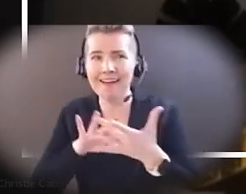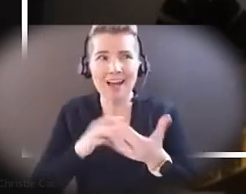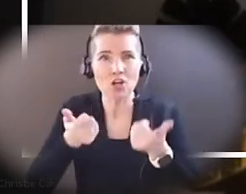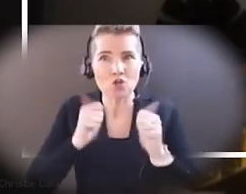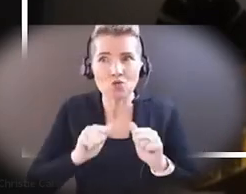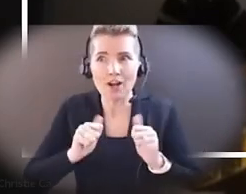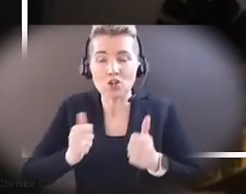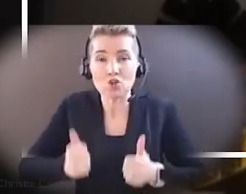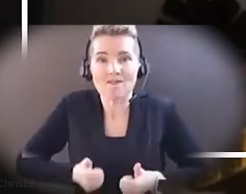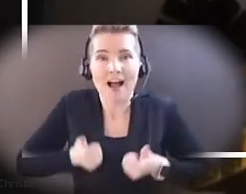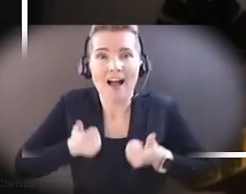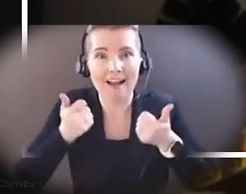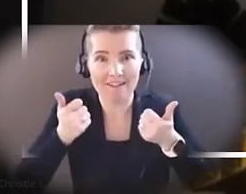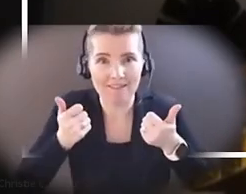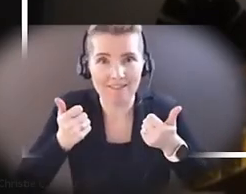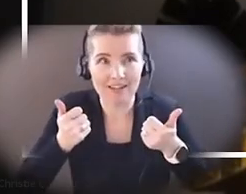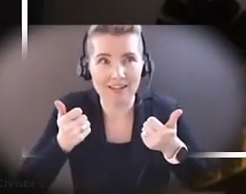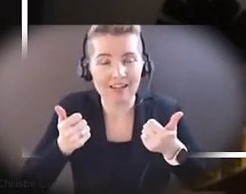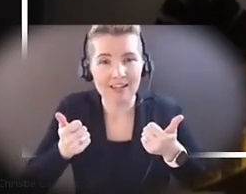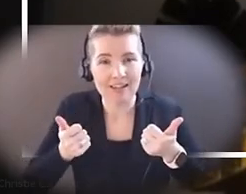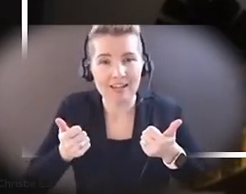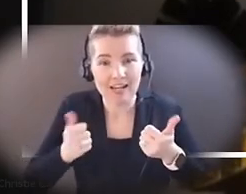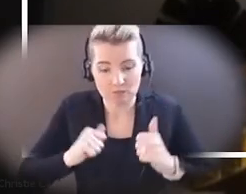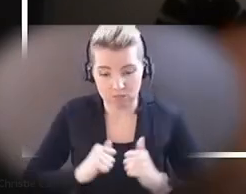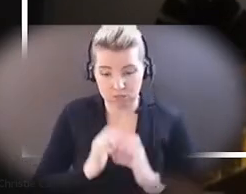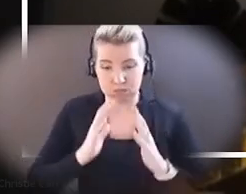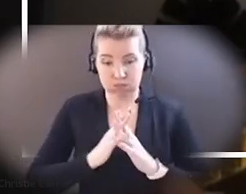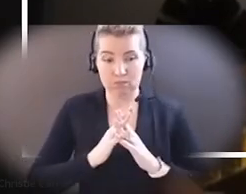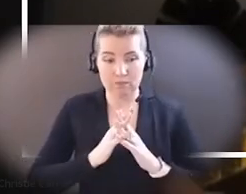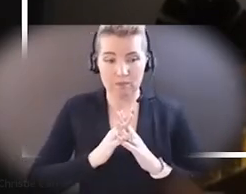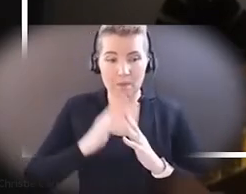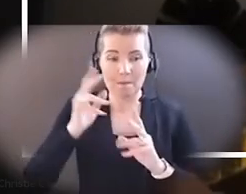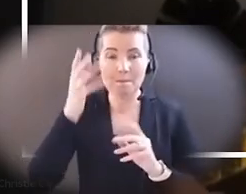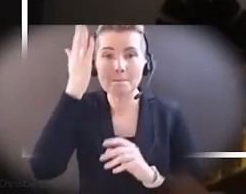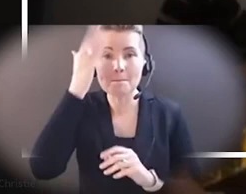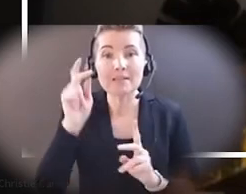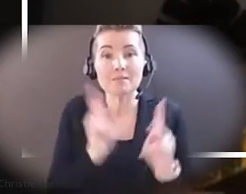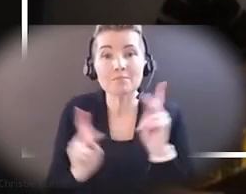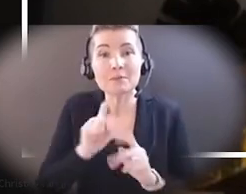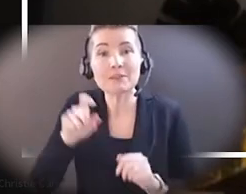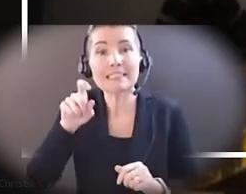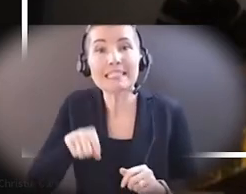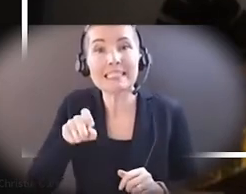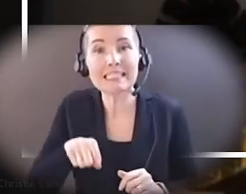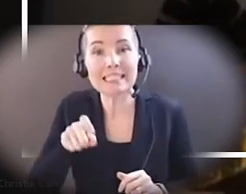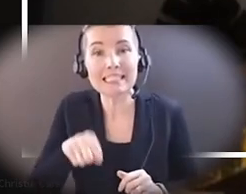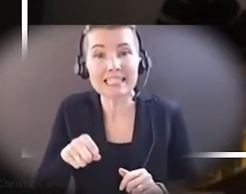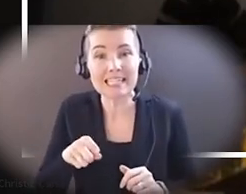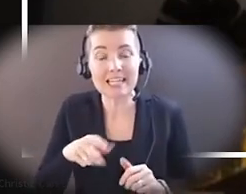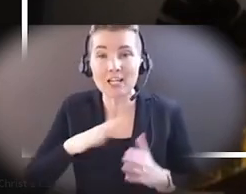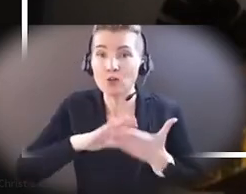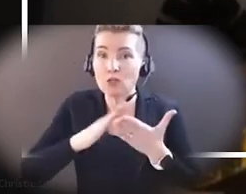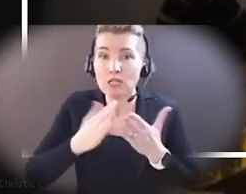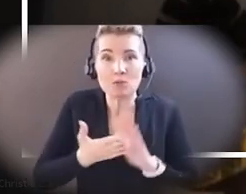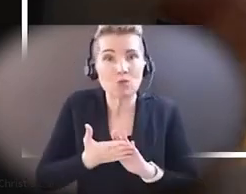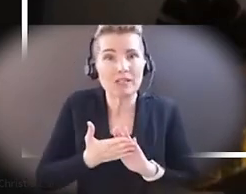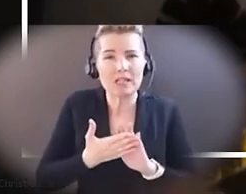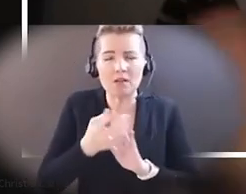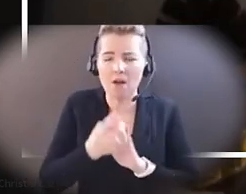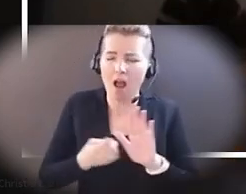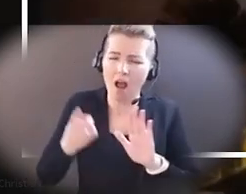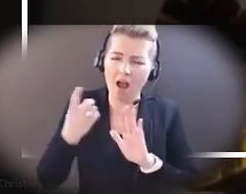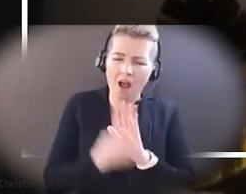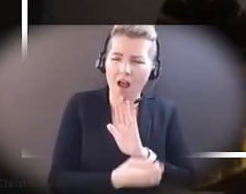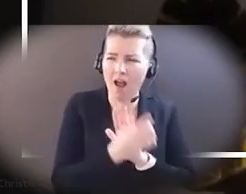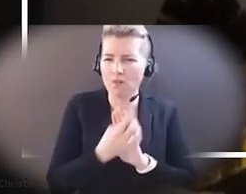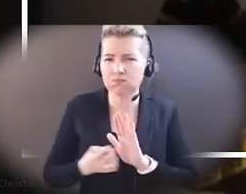Like it came together out of like a need because, you know, the community was facing so much racism at the time, both through,